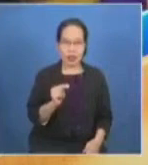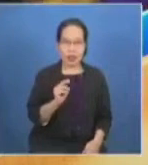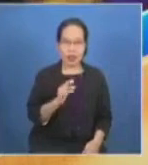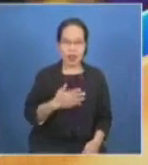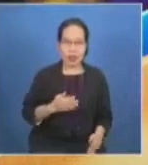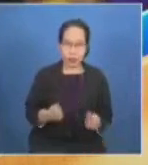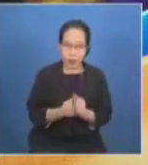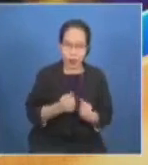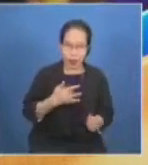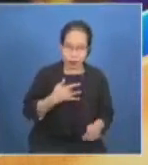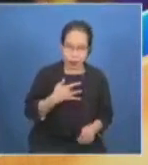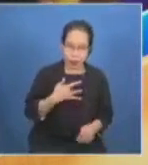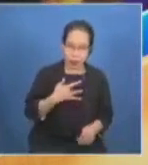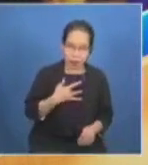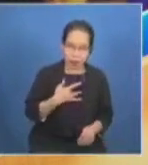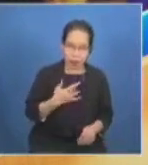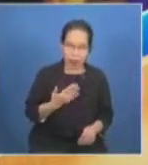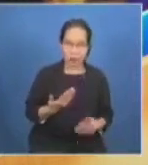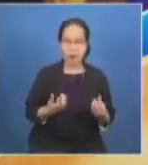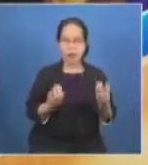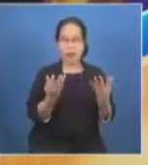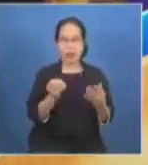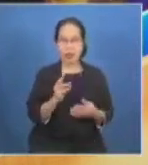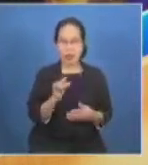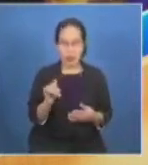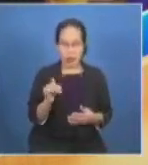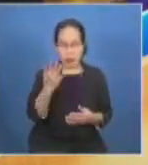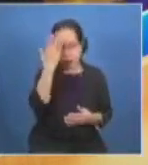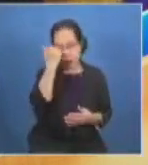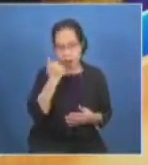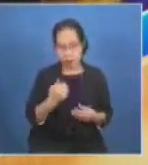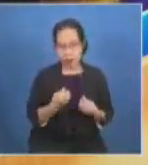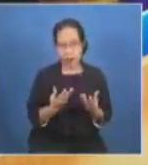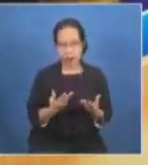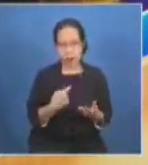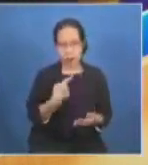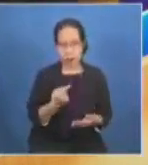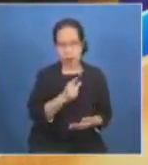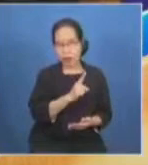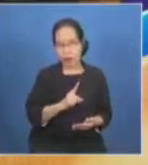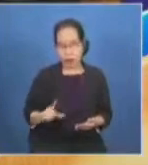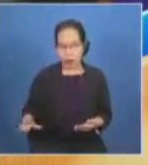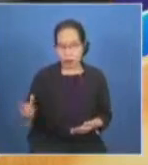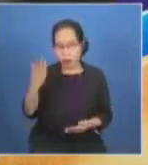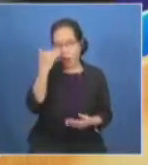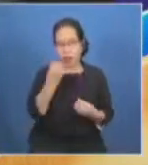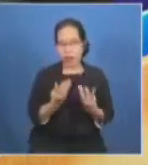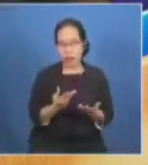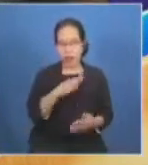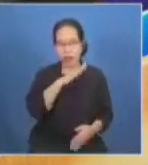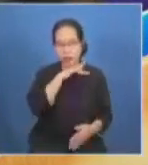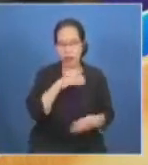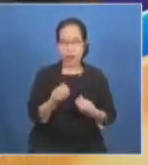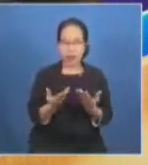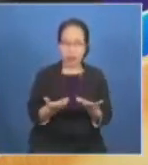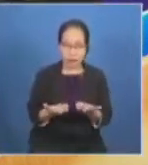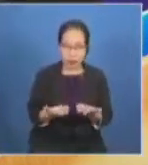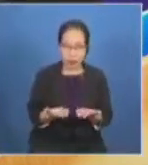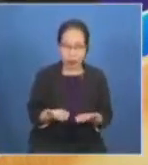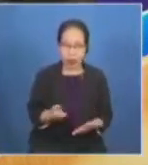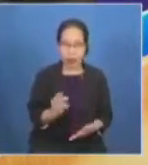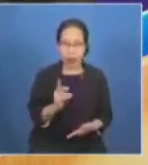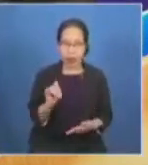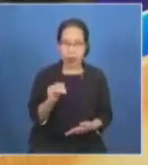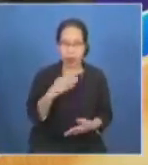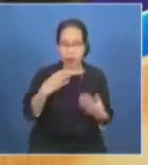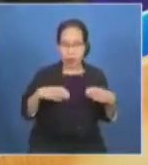you give, it should be from the heart. I have many old clothes, but why will I give old ones?